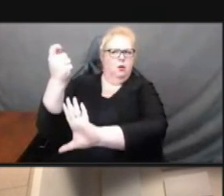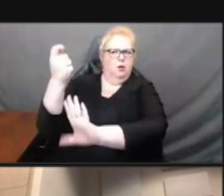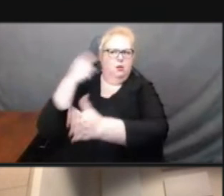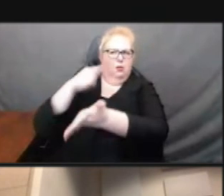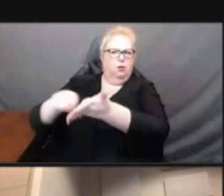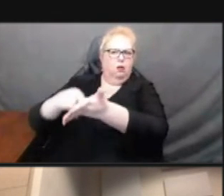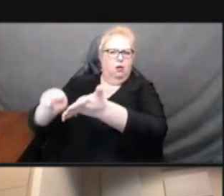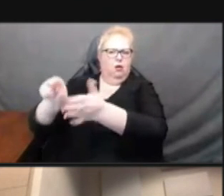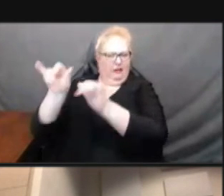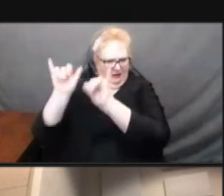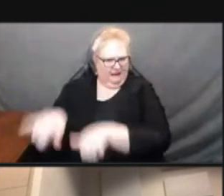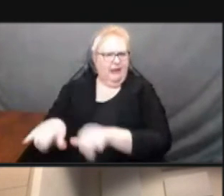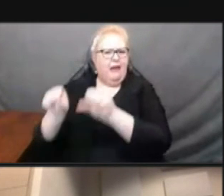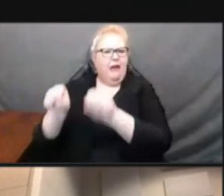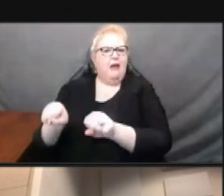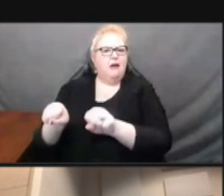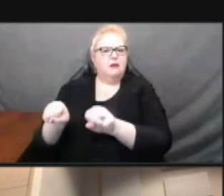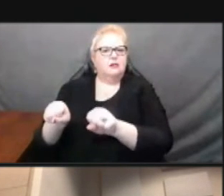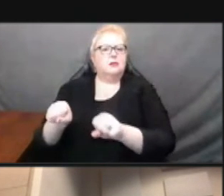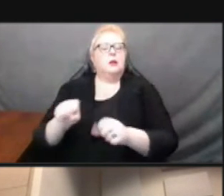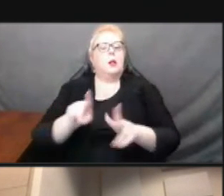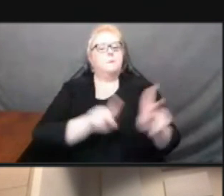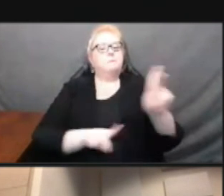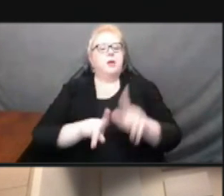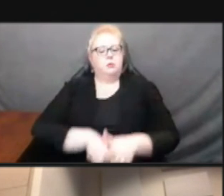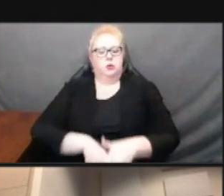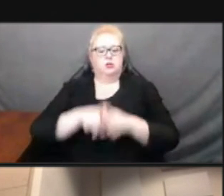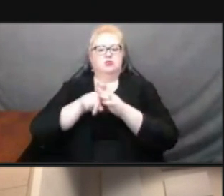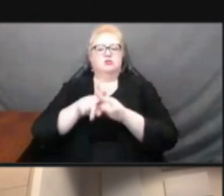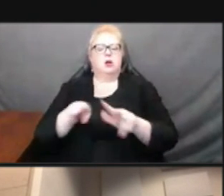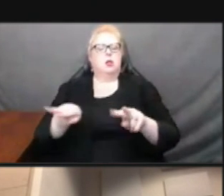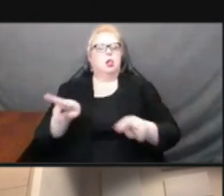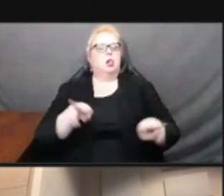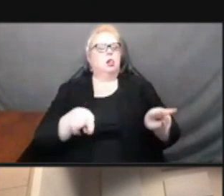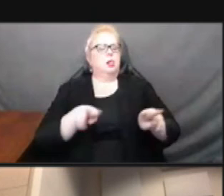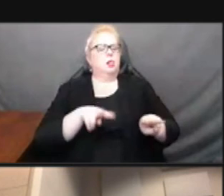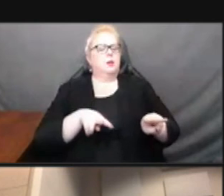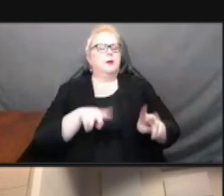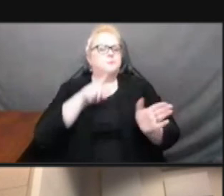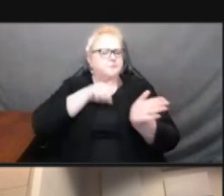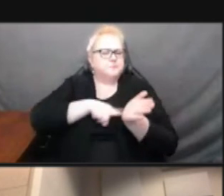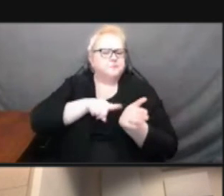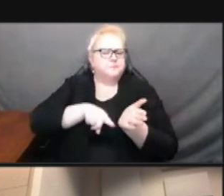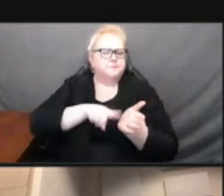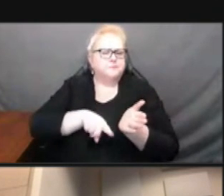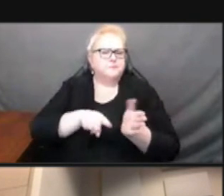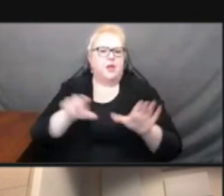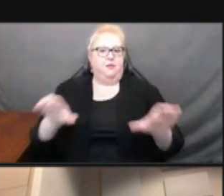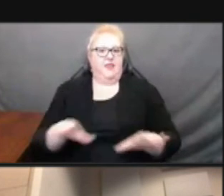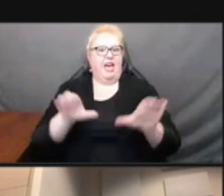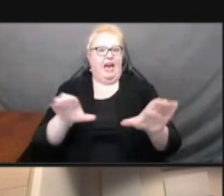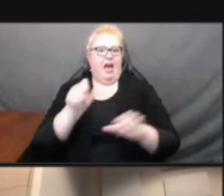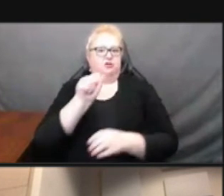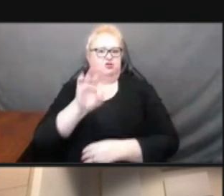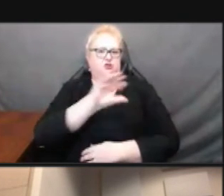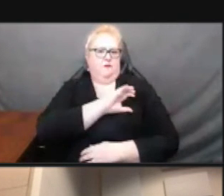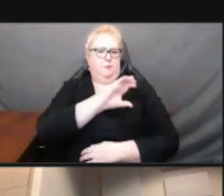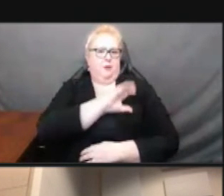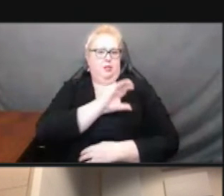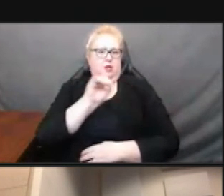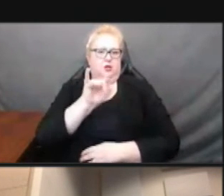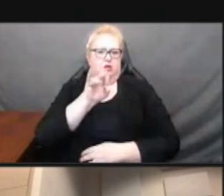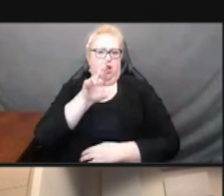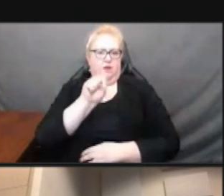are beginning to take a look at the actions of police officers. Would you have believed what I saw up in